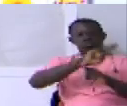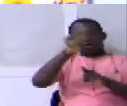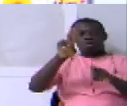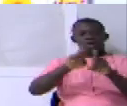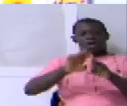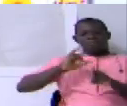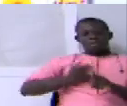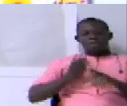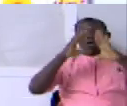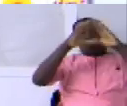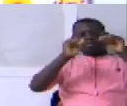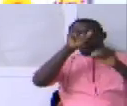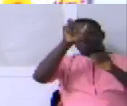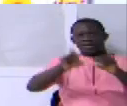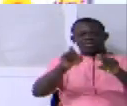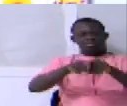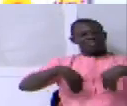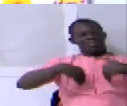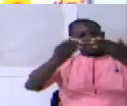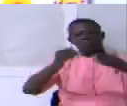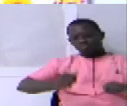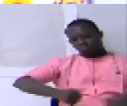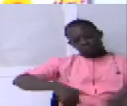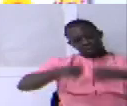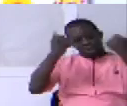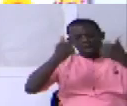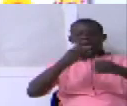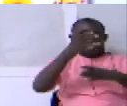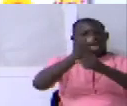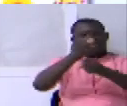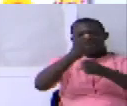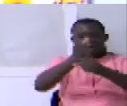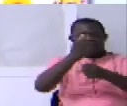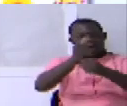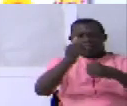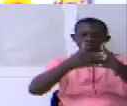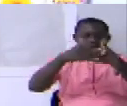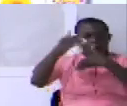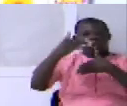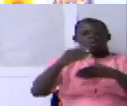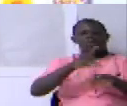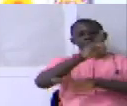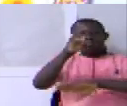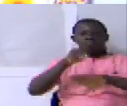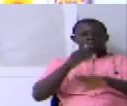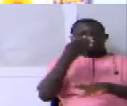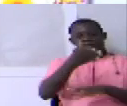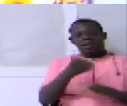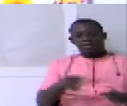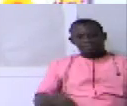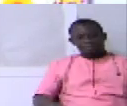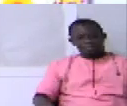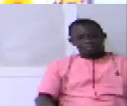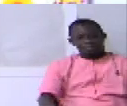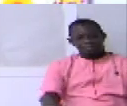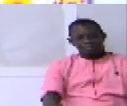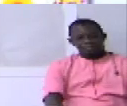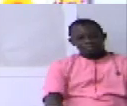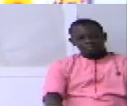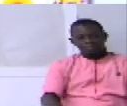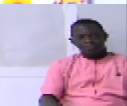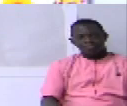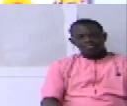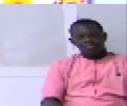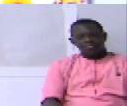of. Sedo ko ni lafta dinkira jela damen seneata abe jankuring wole musol la